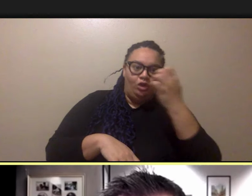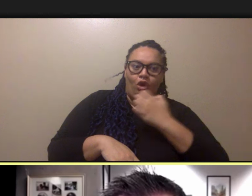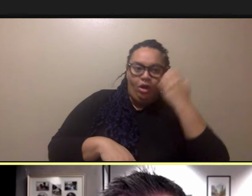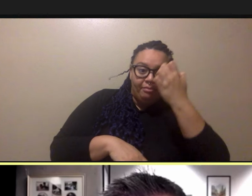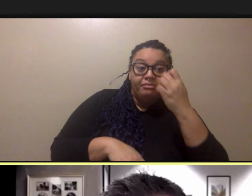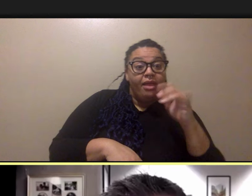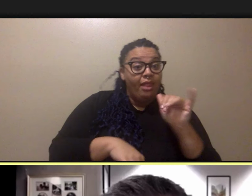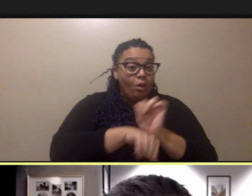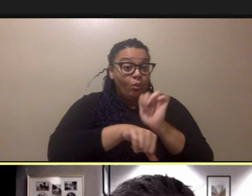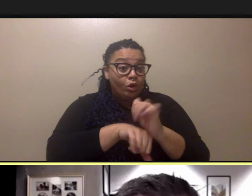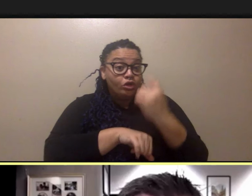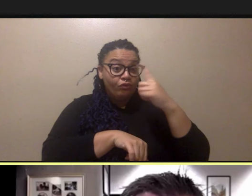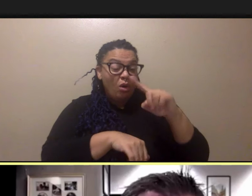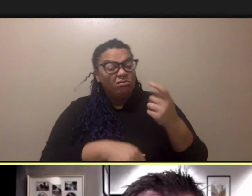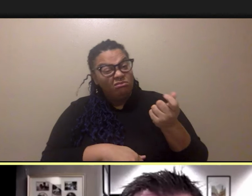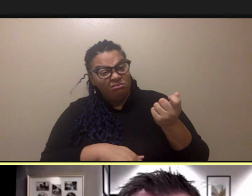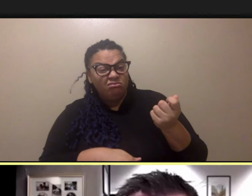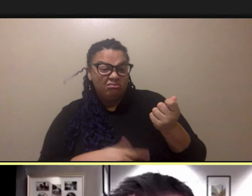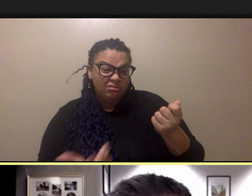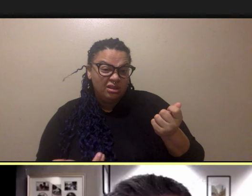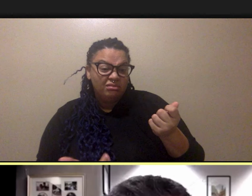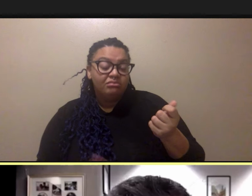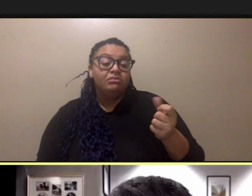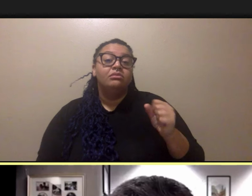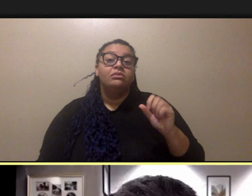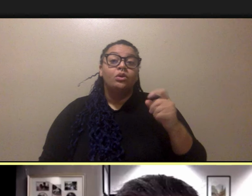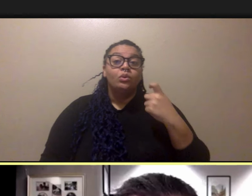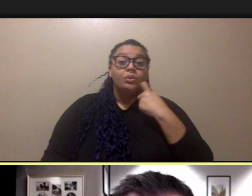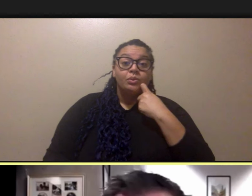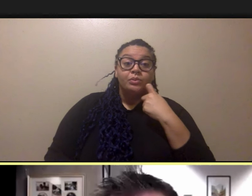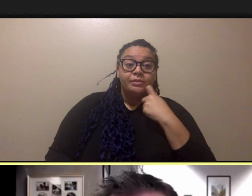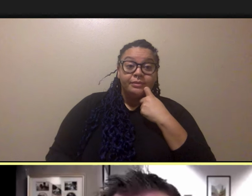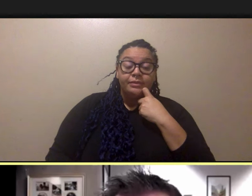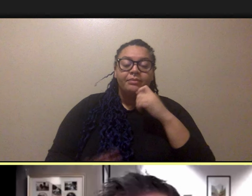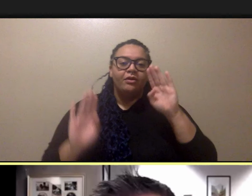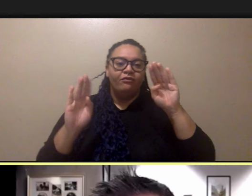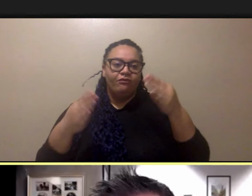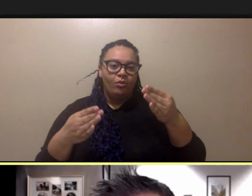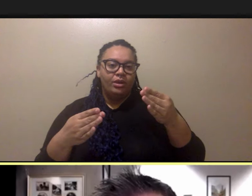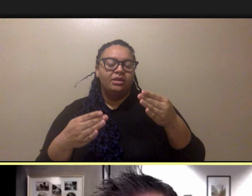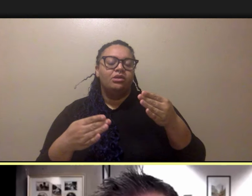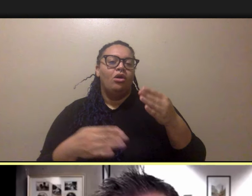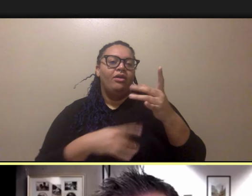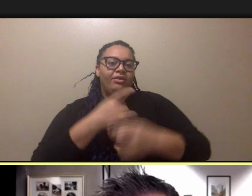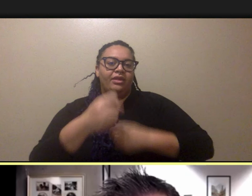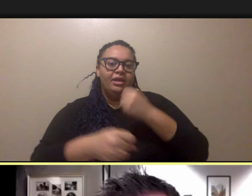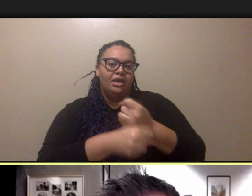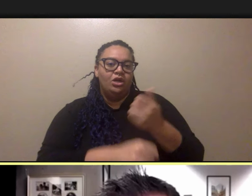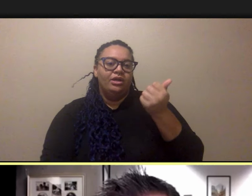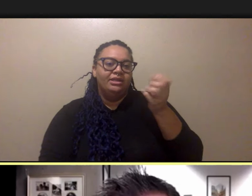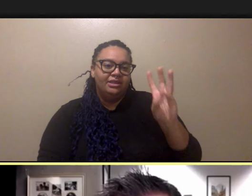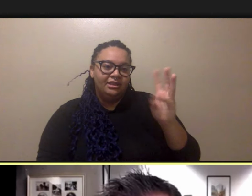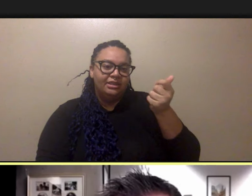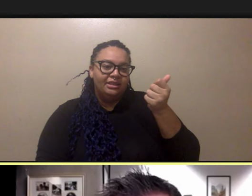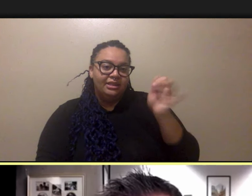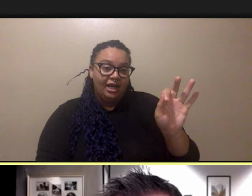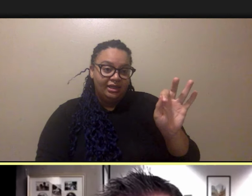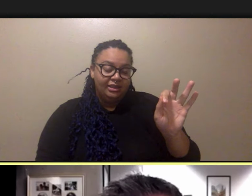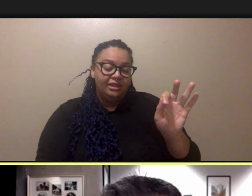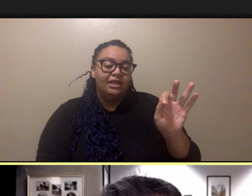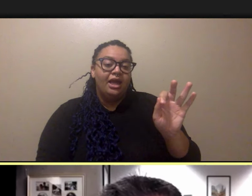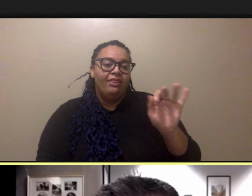worked for a while. So lately, there's a big focus on the year 1619, which is when the first slaves